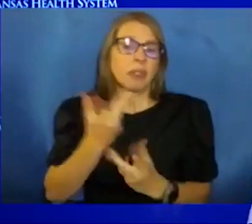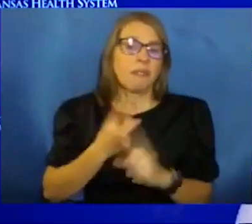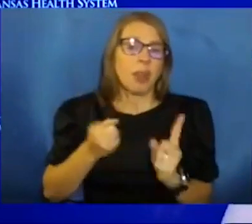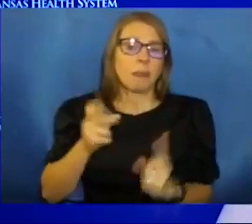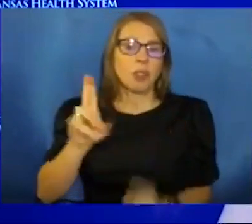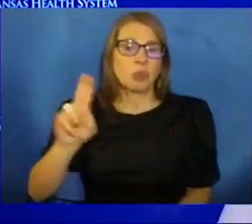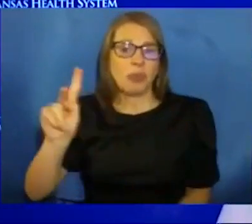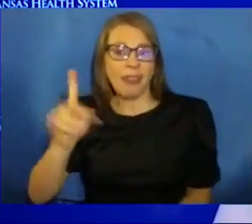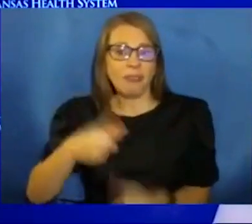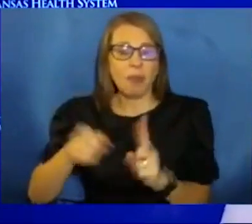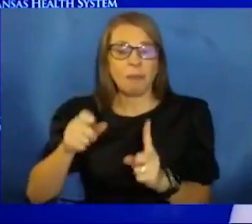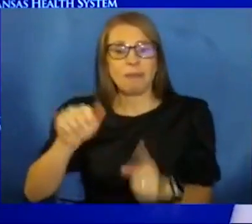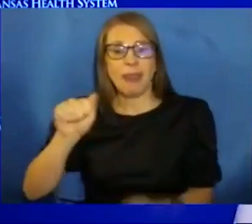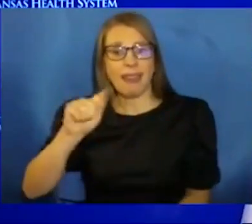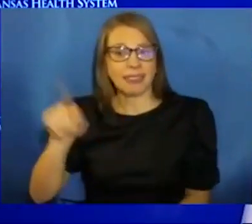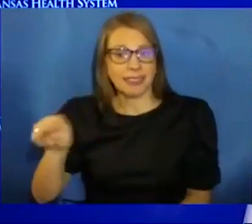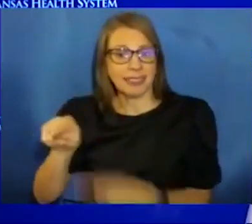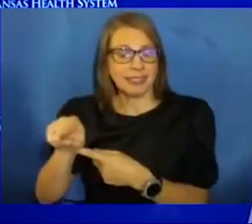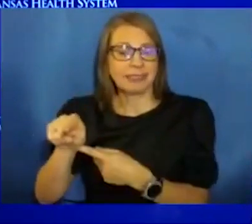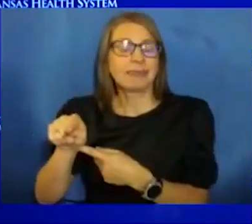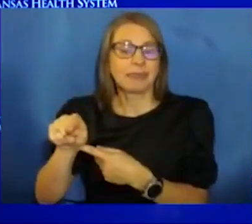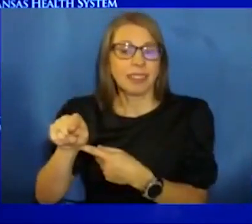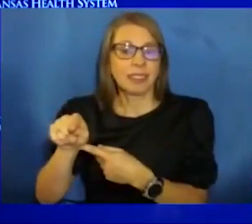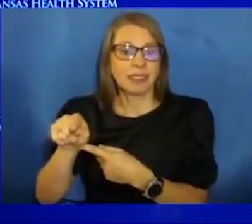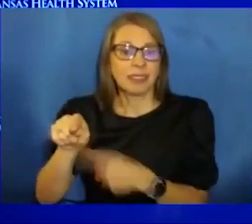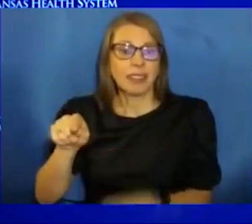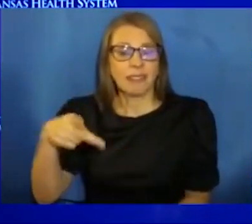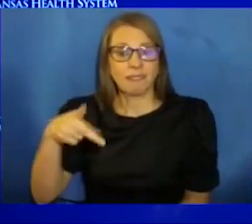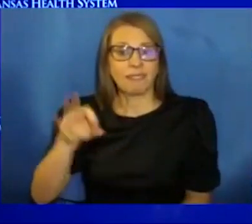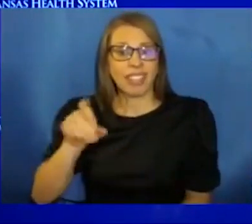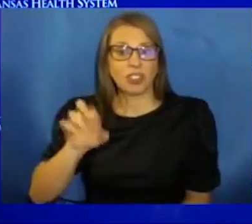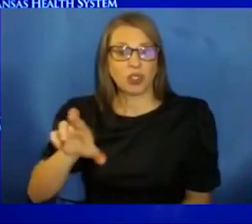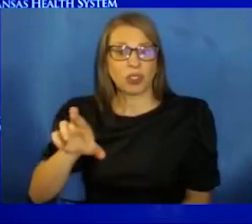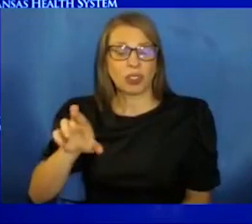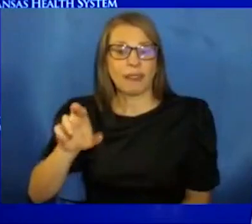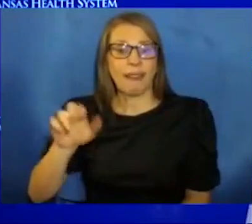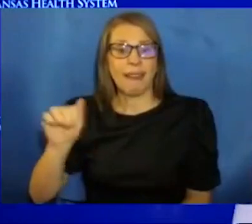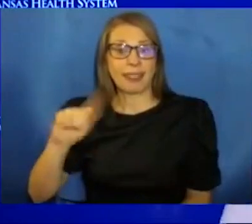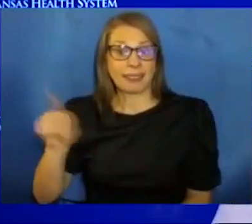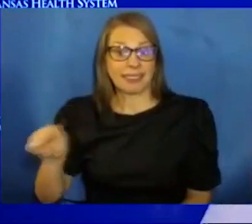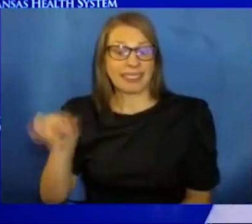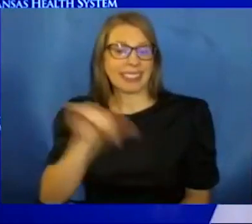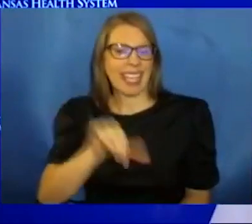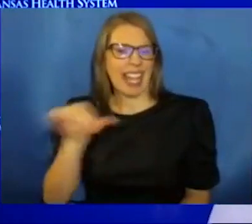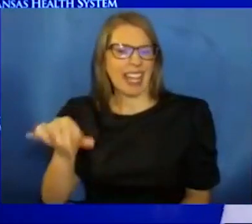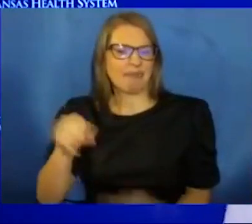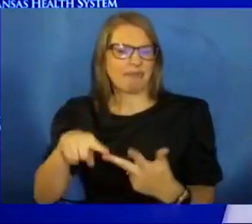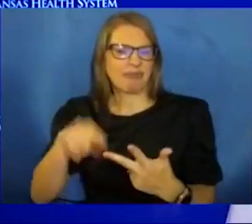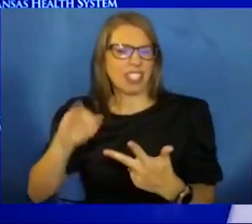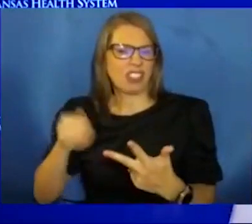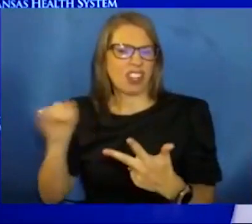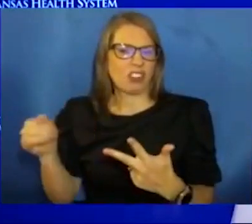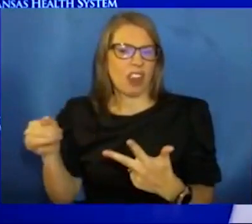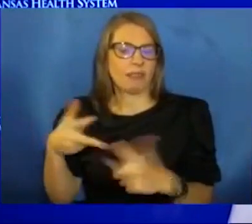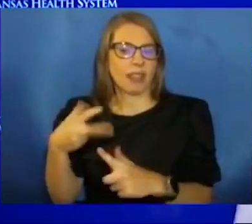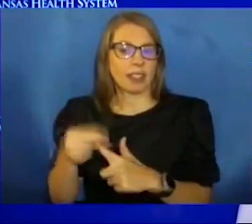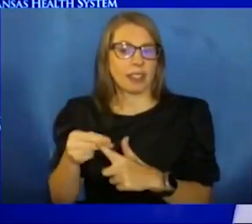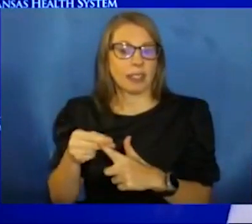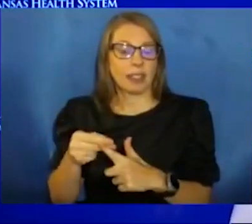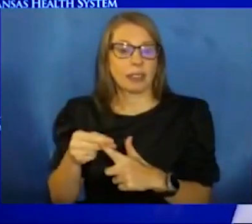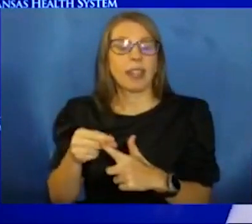AstraZeneca and Pfizer. So AstraZeneca is very similar to the Johnson & Johnson vaccine, and then giving the Pfizer dosing.